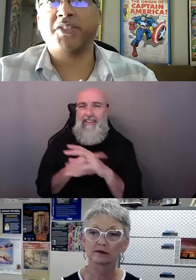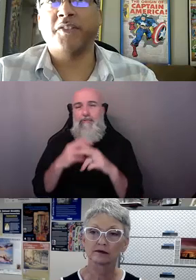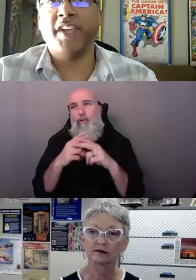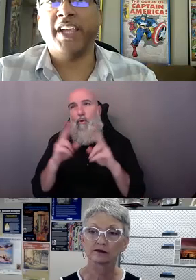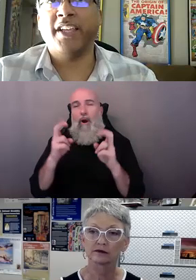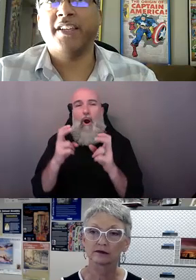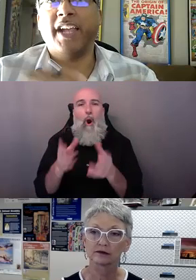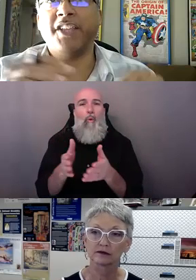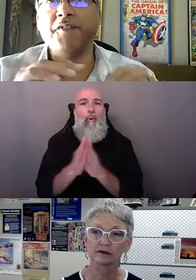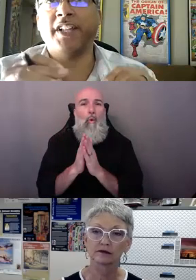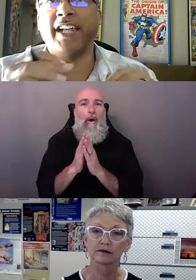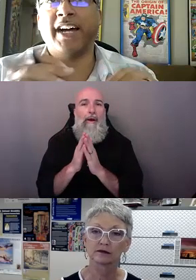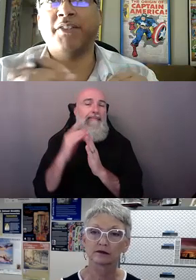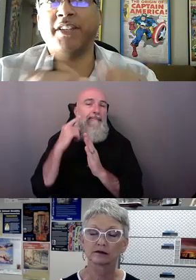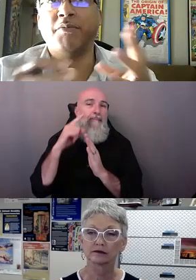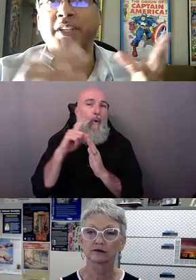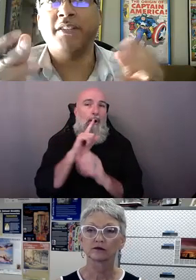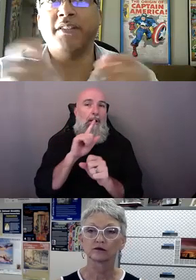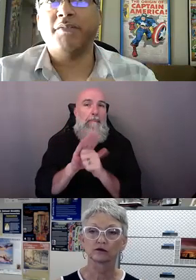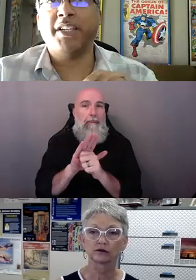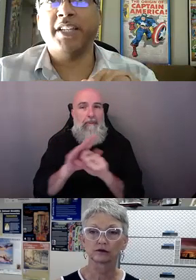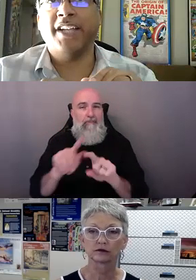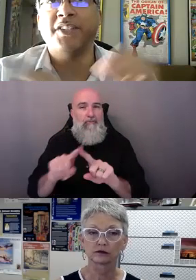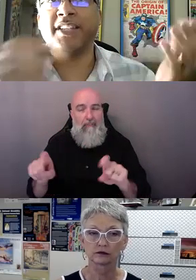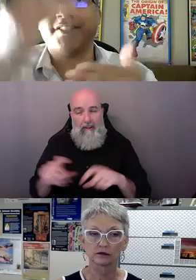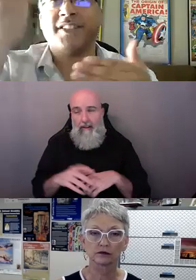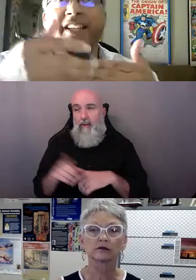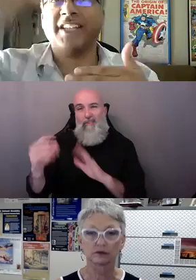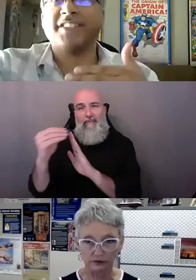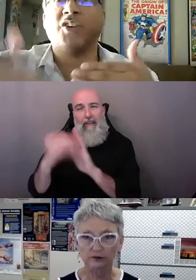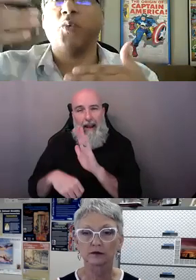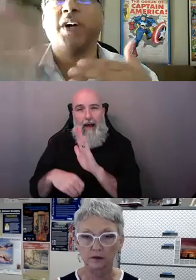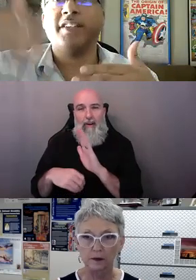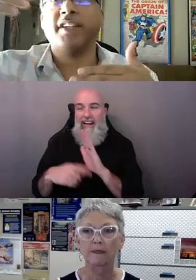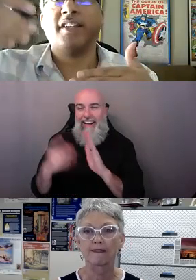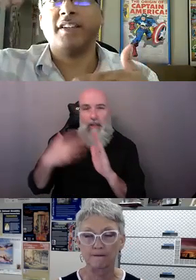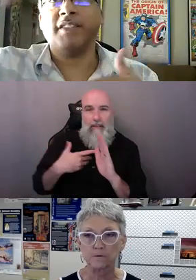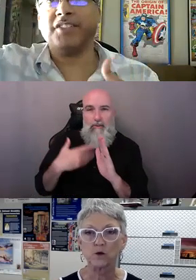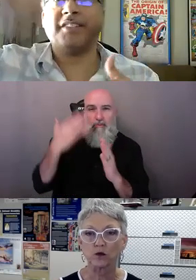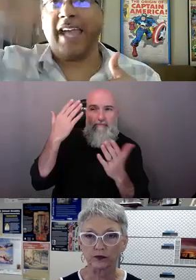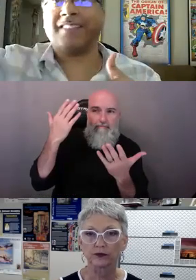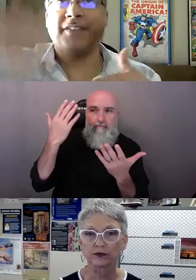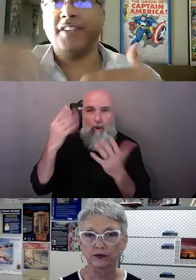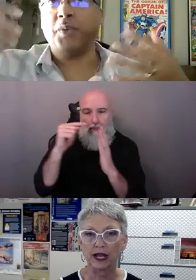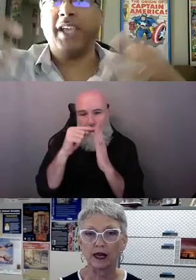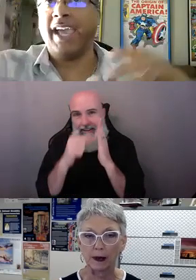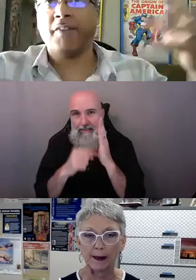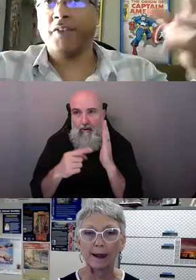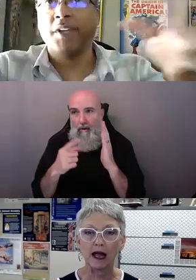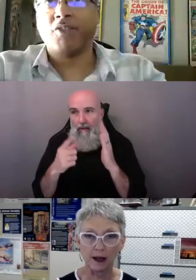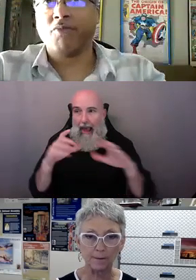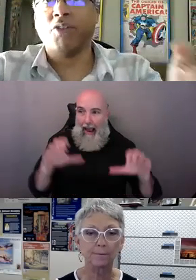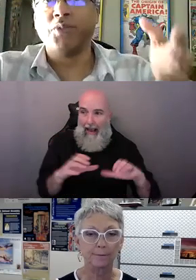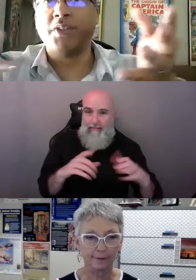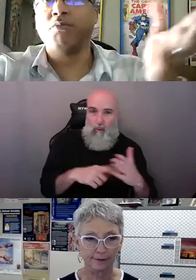commitment survey, and you fill that out, and then we can add you. It lets us know what, these are the activities we have,